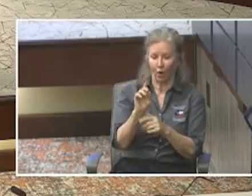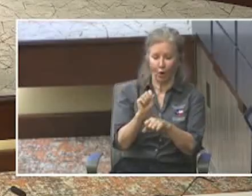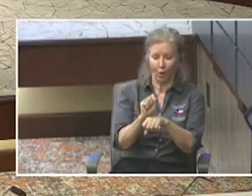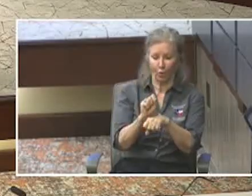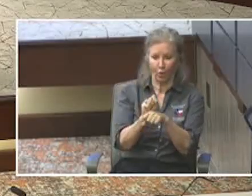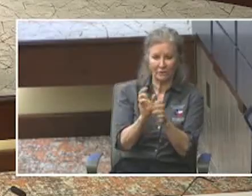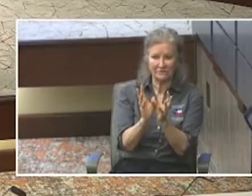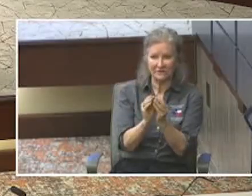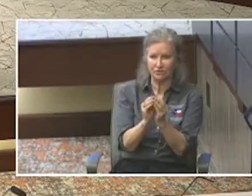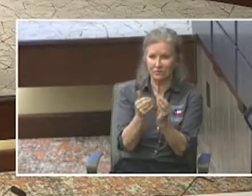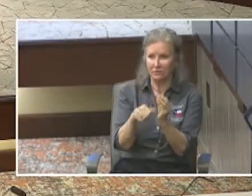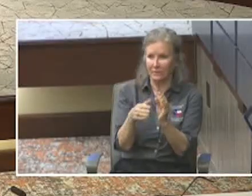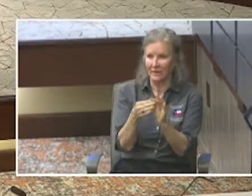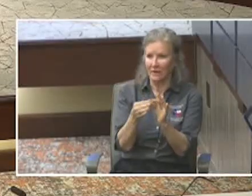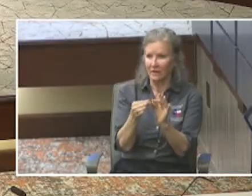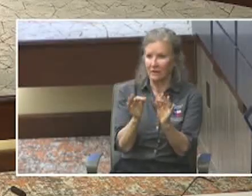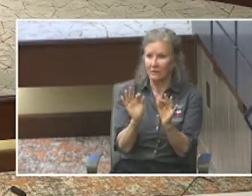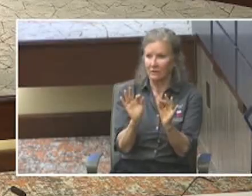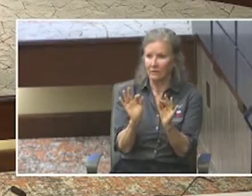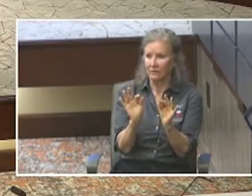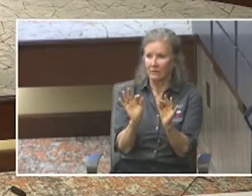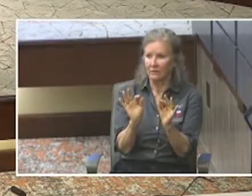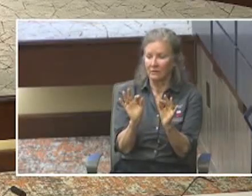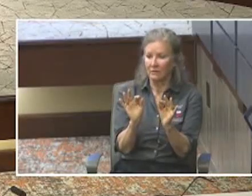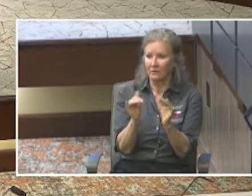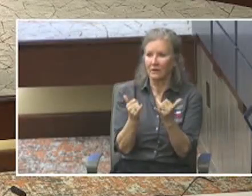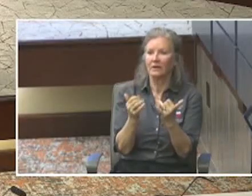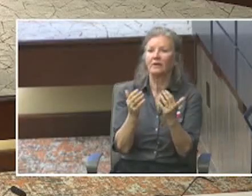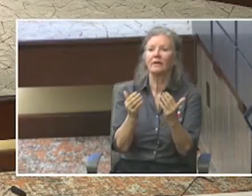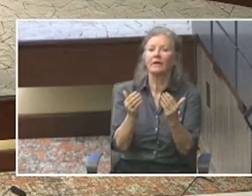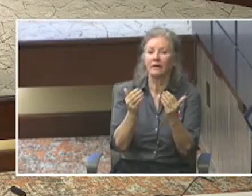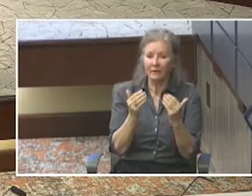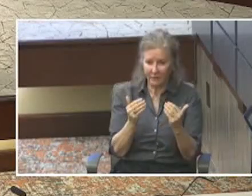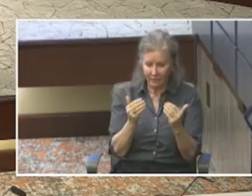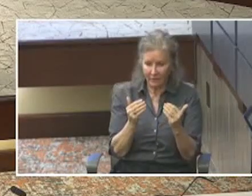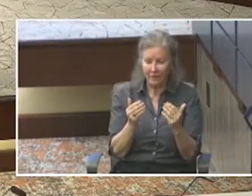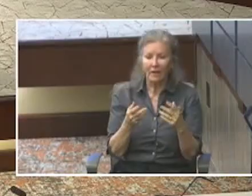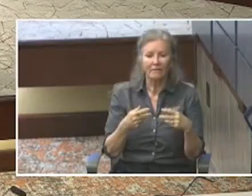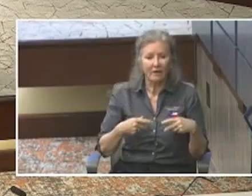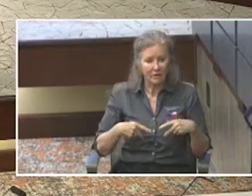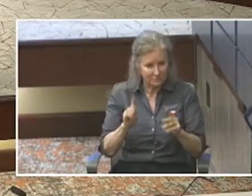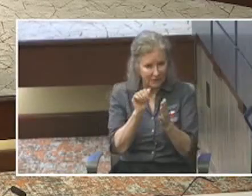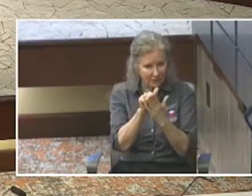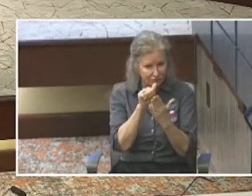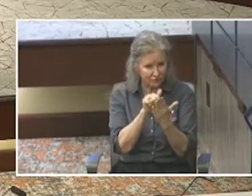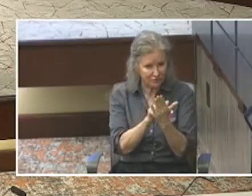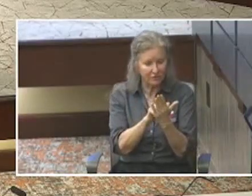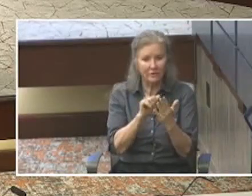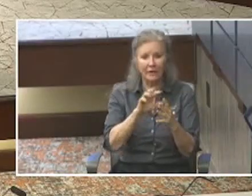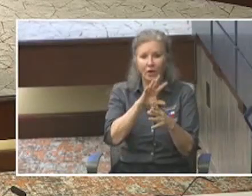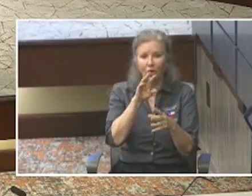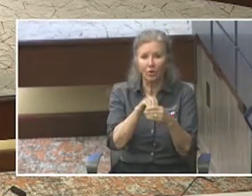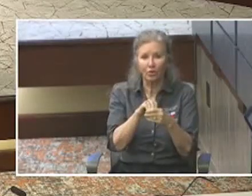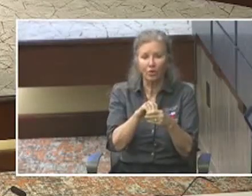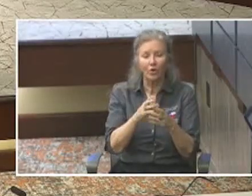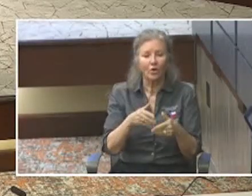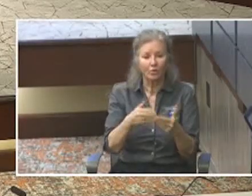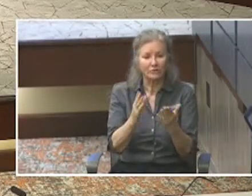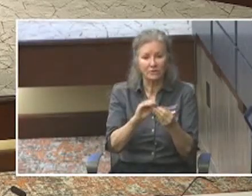Holt? All right, we'll now move on to the consent agenda. The consent agenda includes Resolution